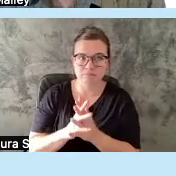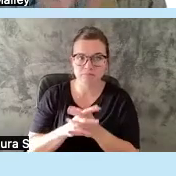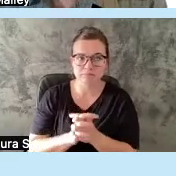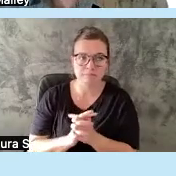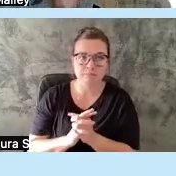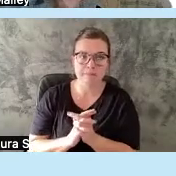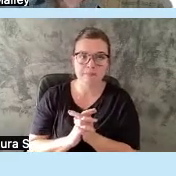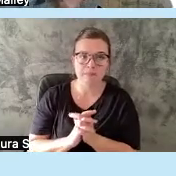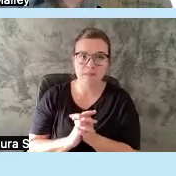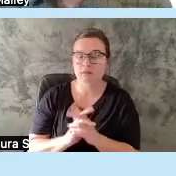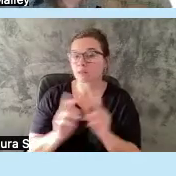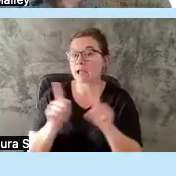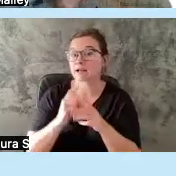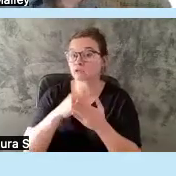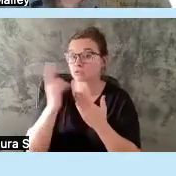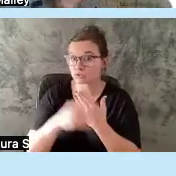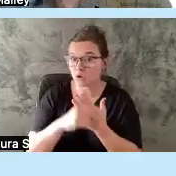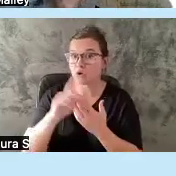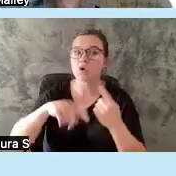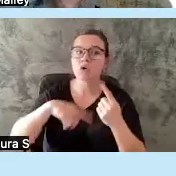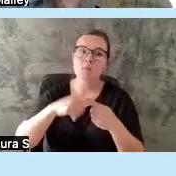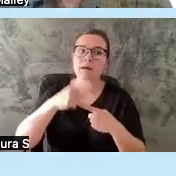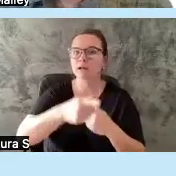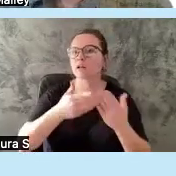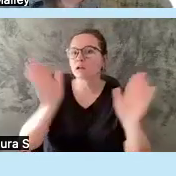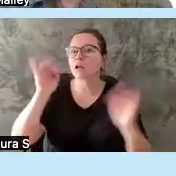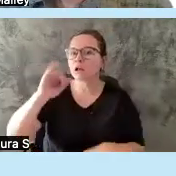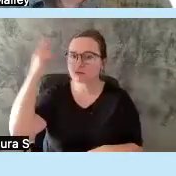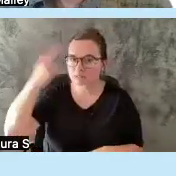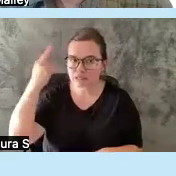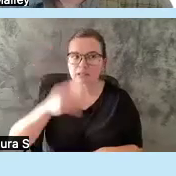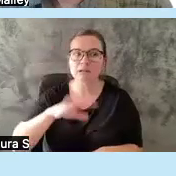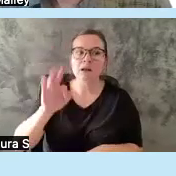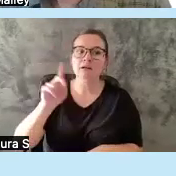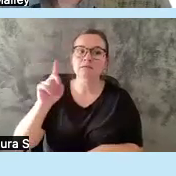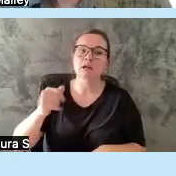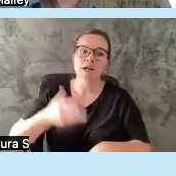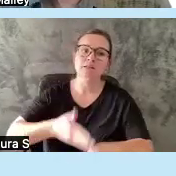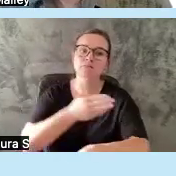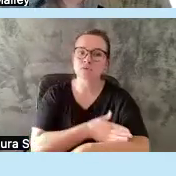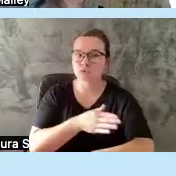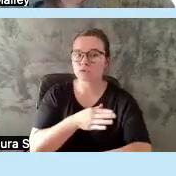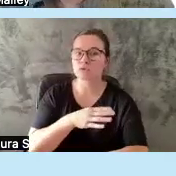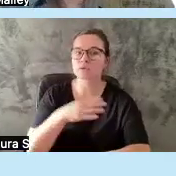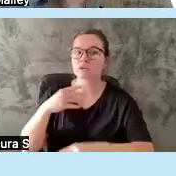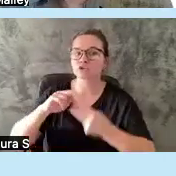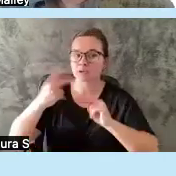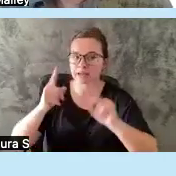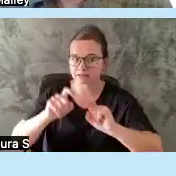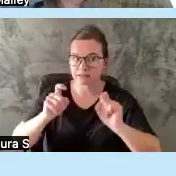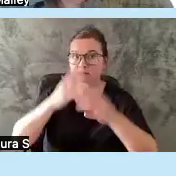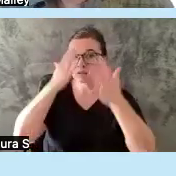So as a result, as this has become known, the FDA has approved genetic tests for determining what level